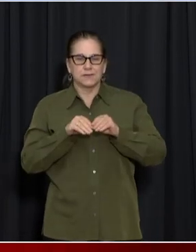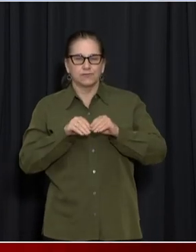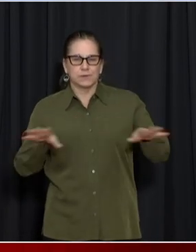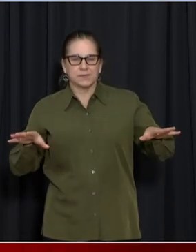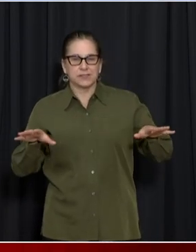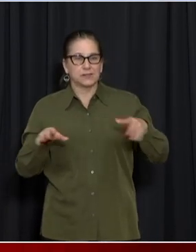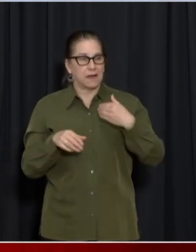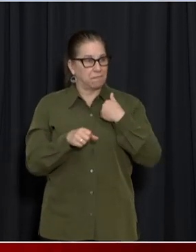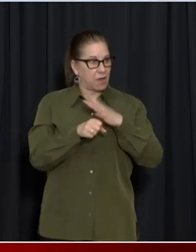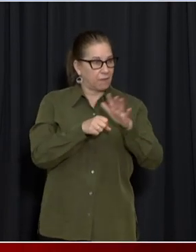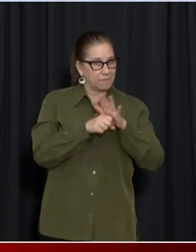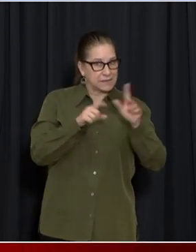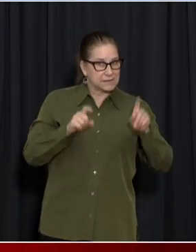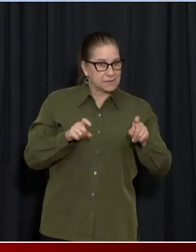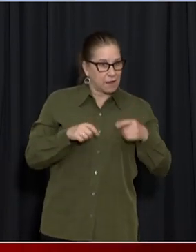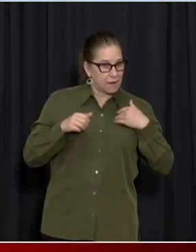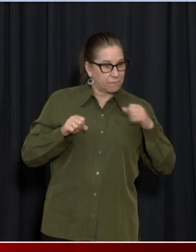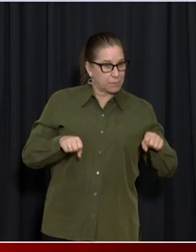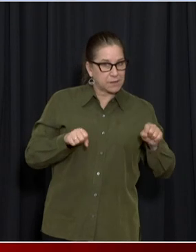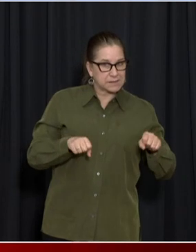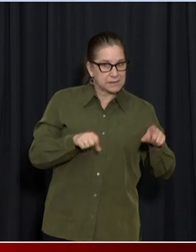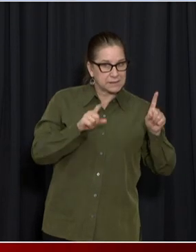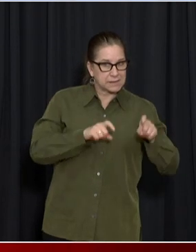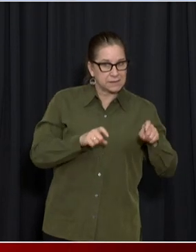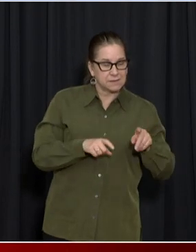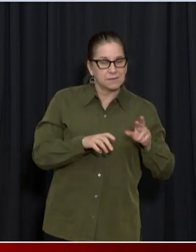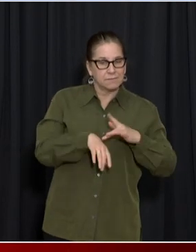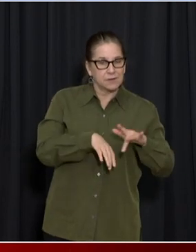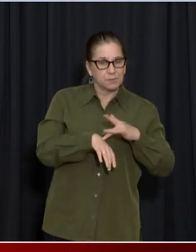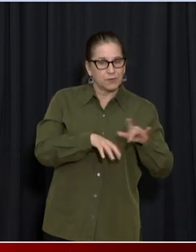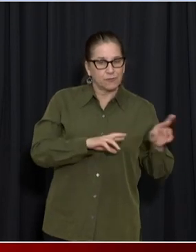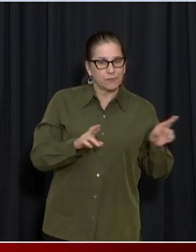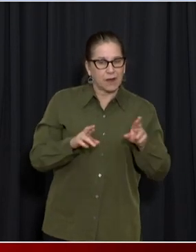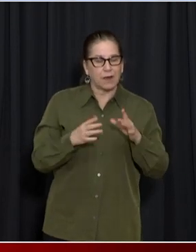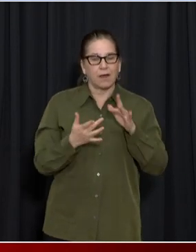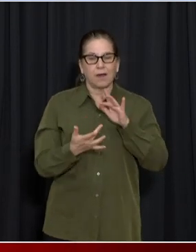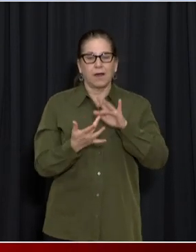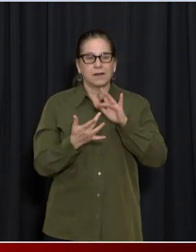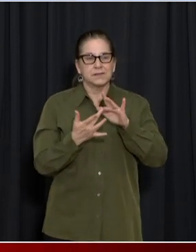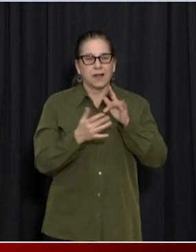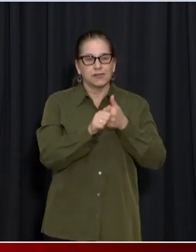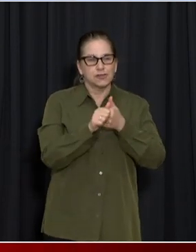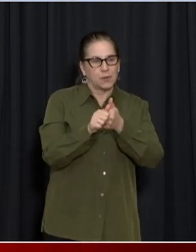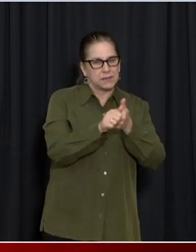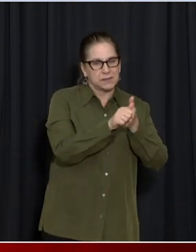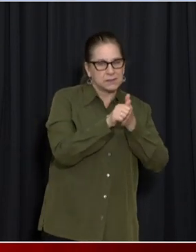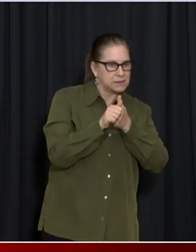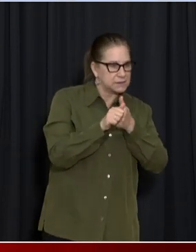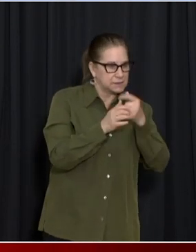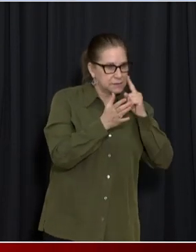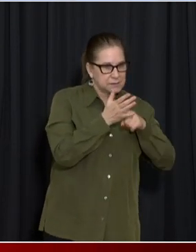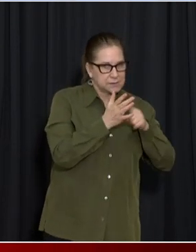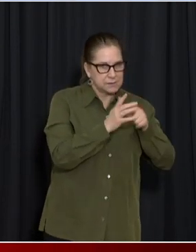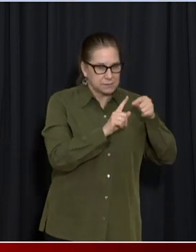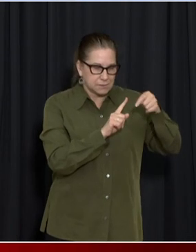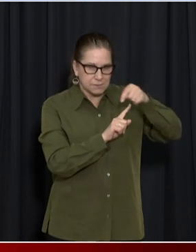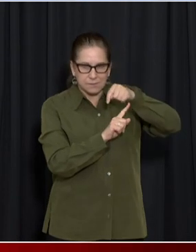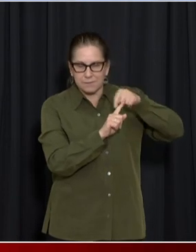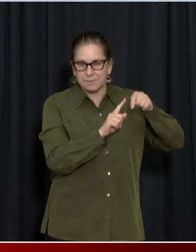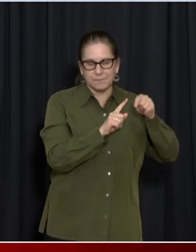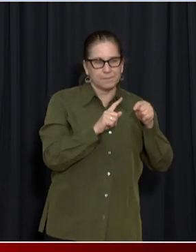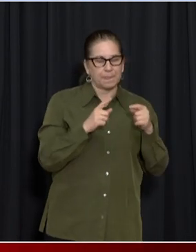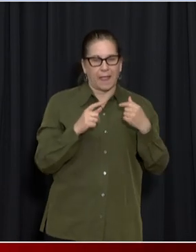capacity, which includes contact tracing. These gating criteria are a gauge to determine the right time